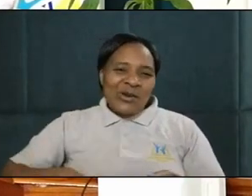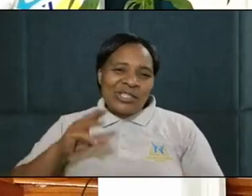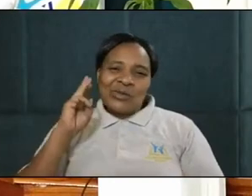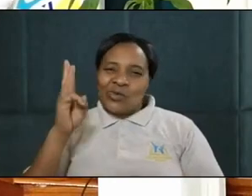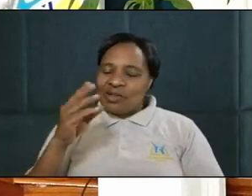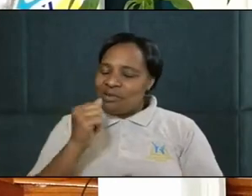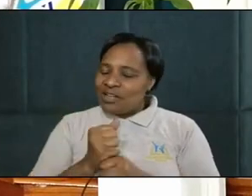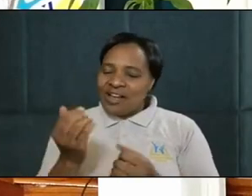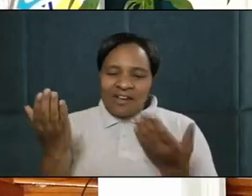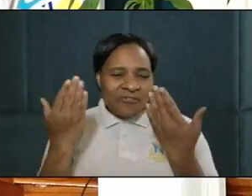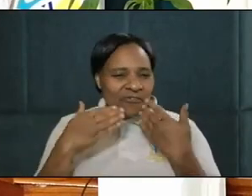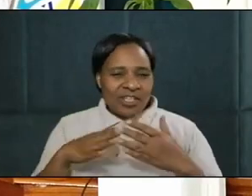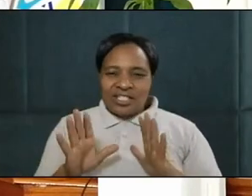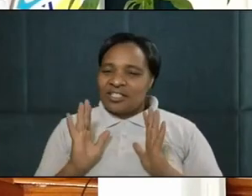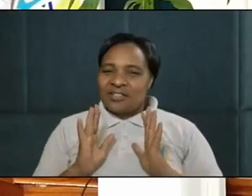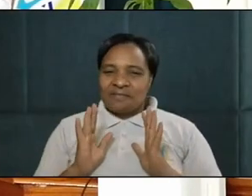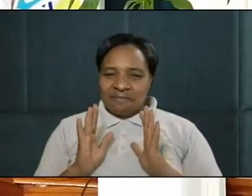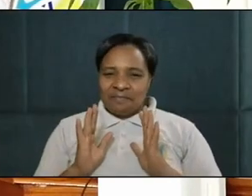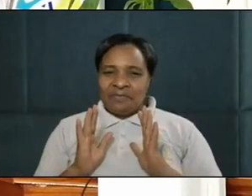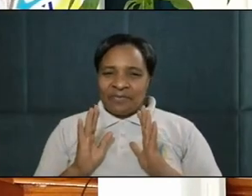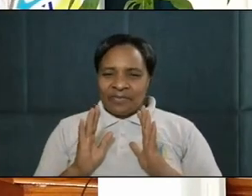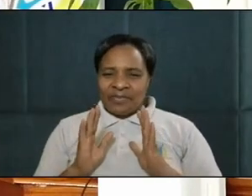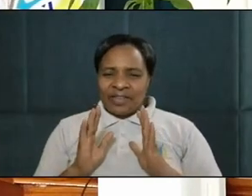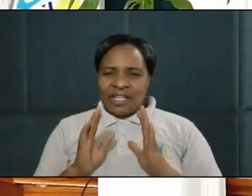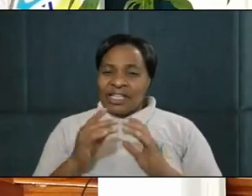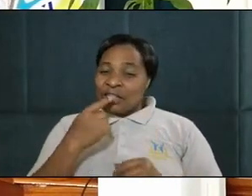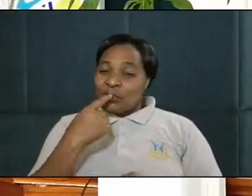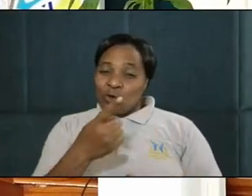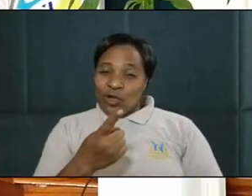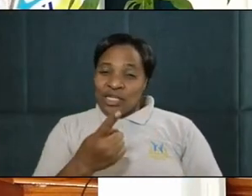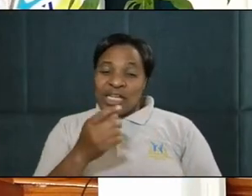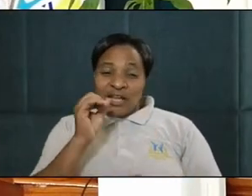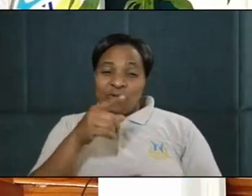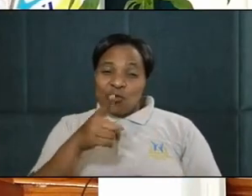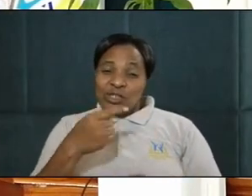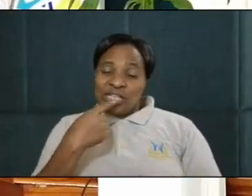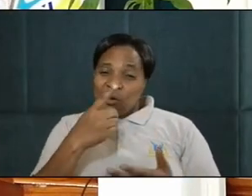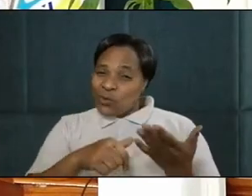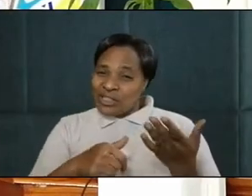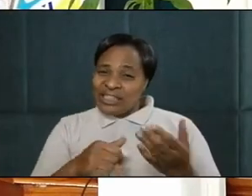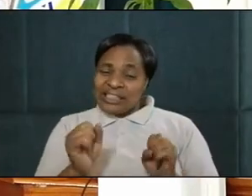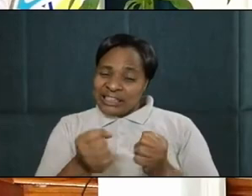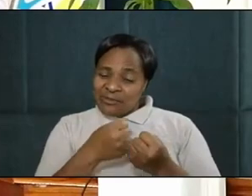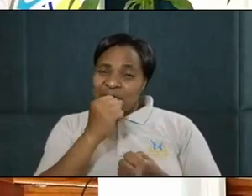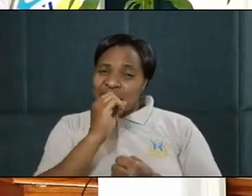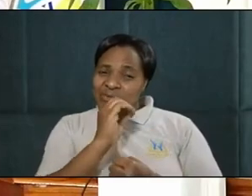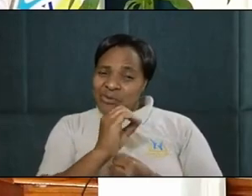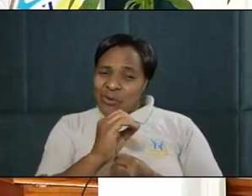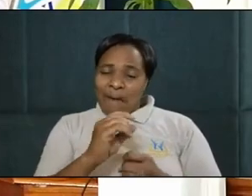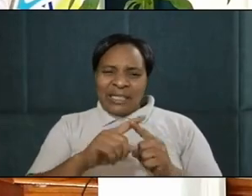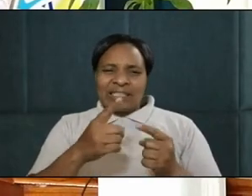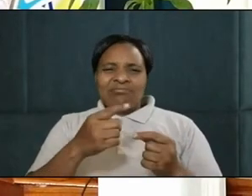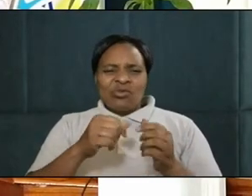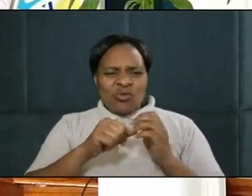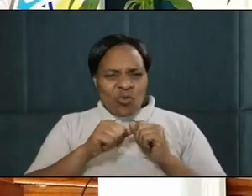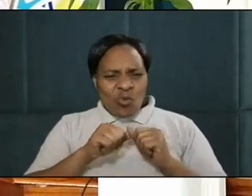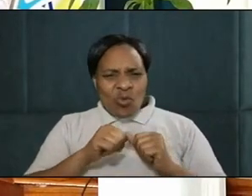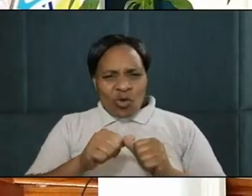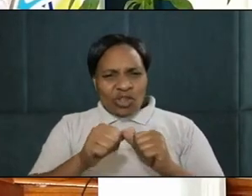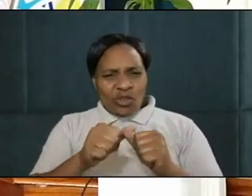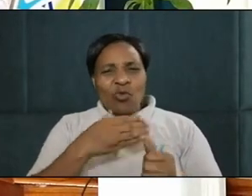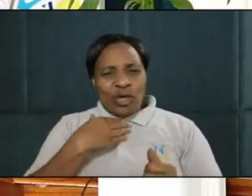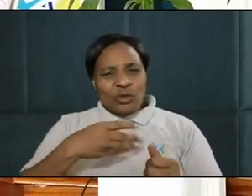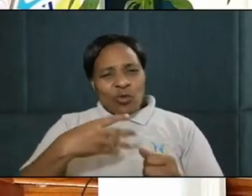May the Lord's will be done. We've told you not to go. We fear for your safety, but you said you are going. All the best. Now